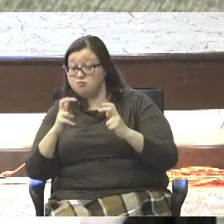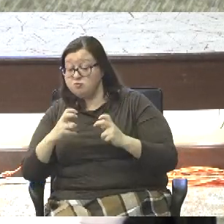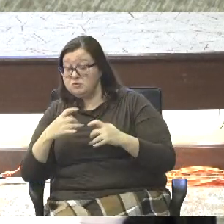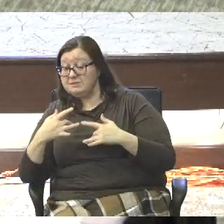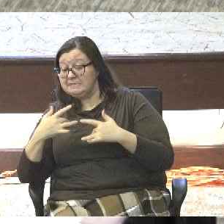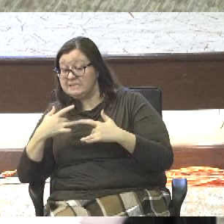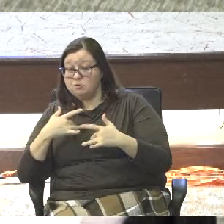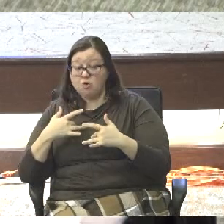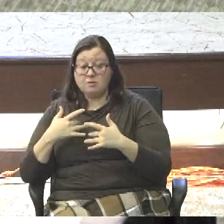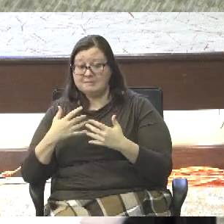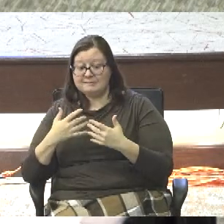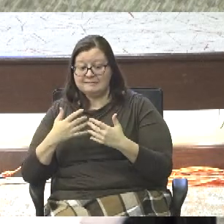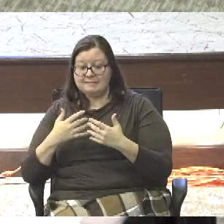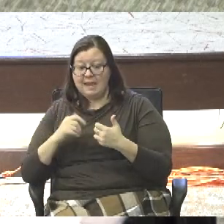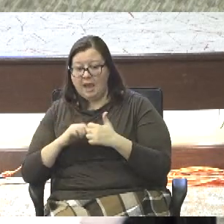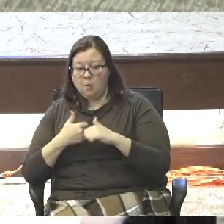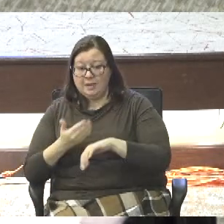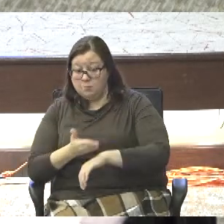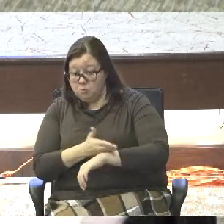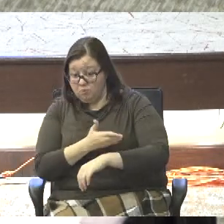on how we can improve upon it.